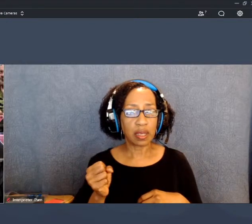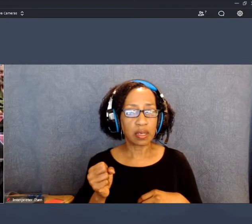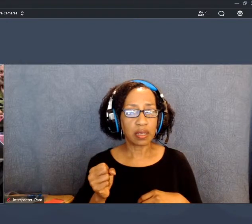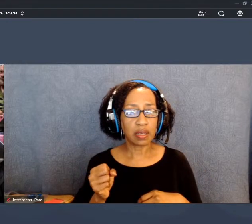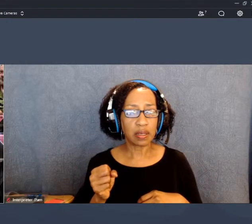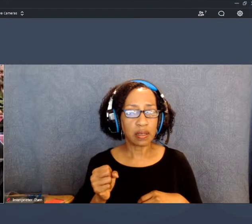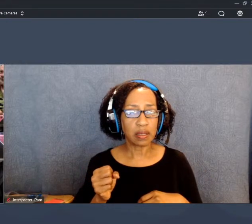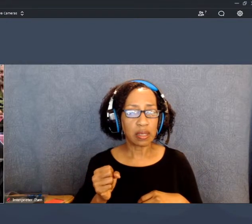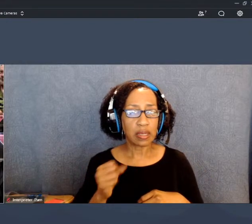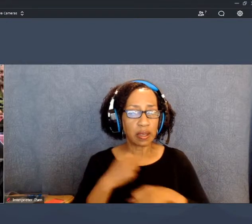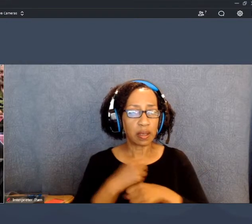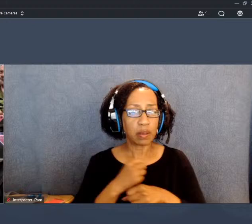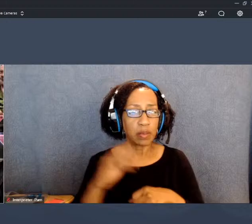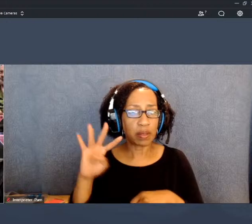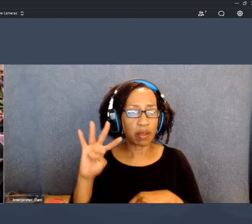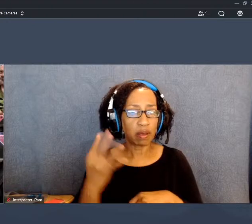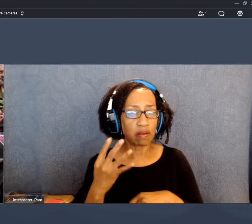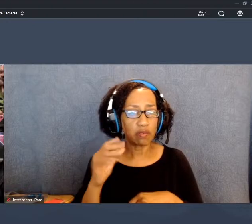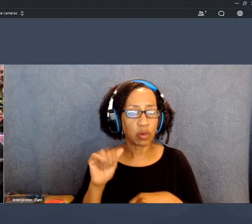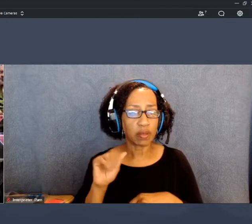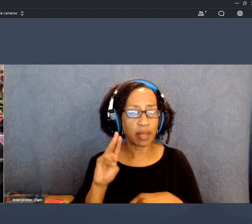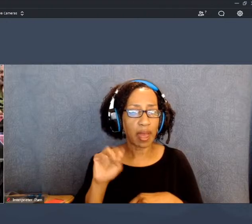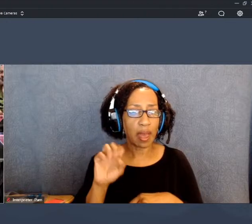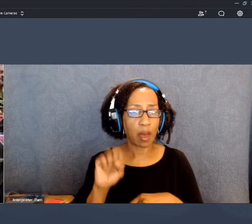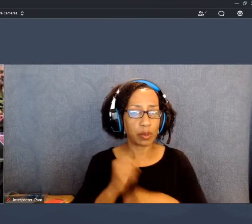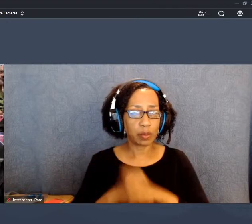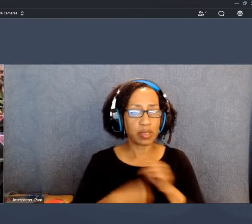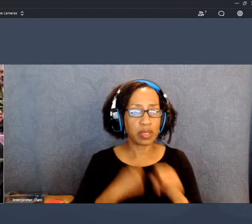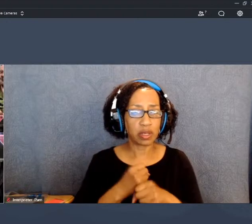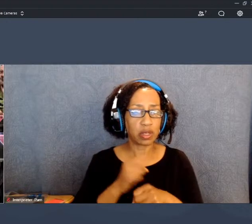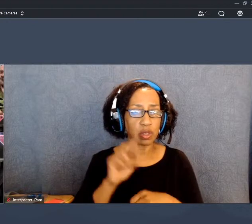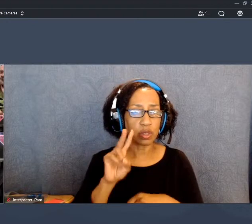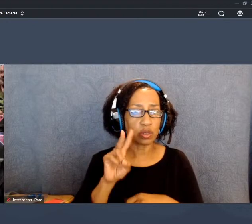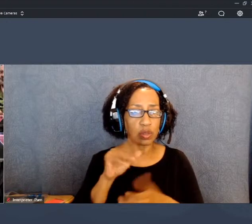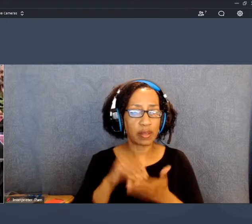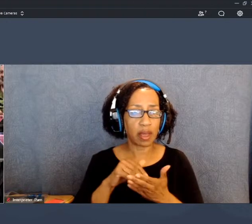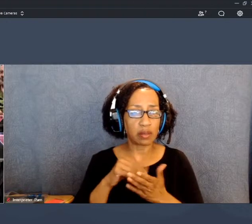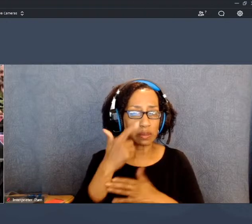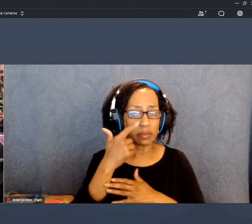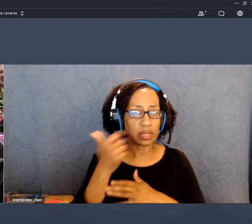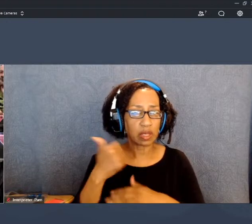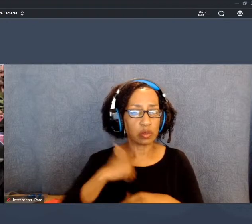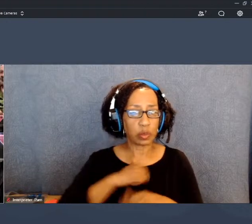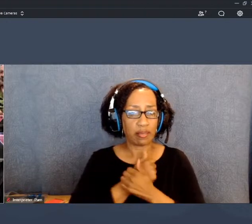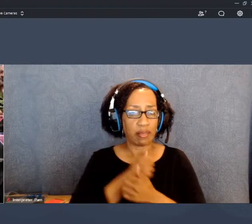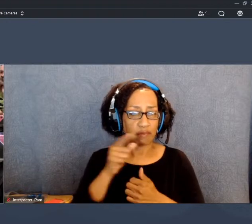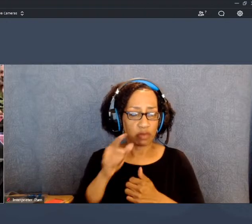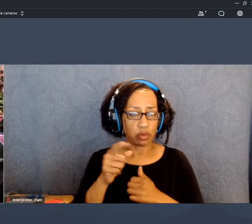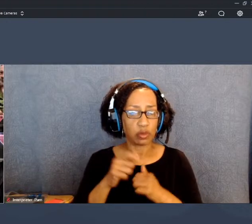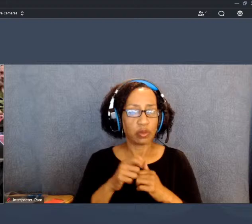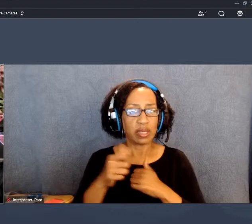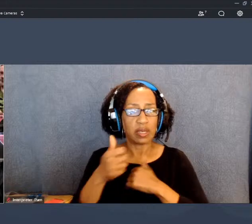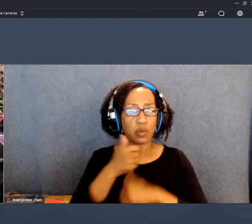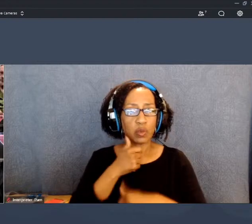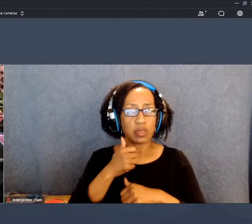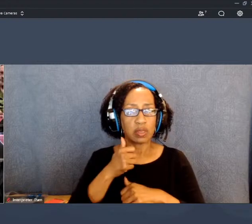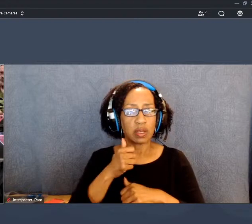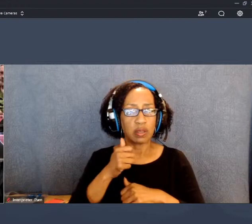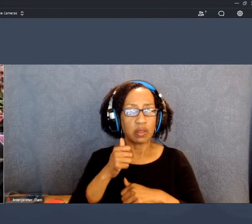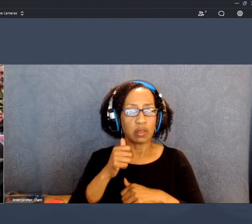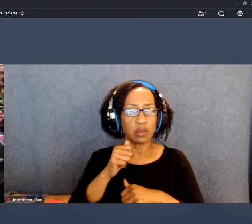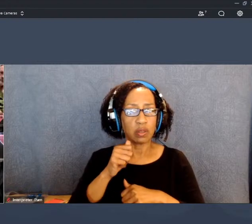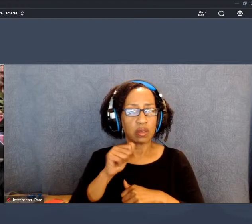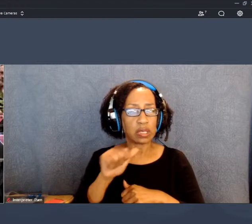fourth album in 2000 called Because We Love You, and under the Memphis label High Stack. And whereas